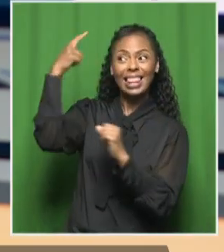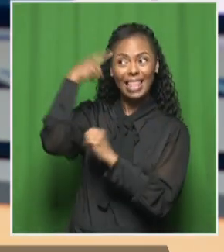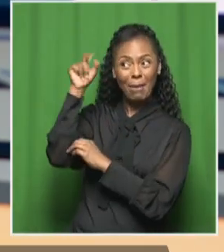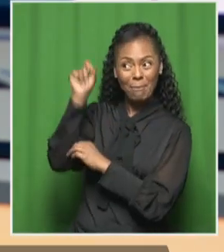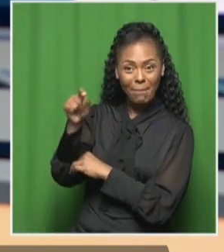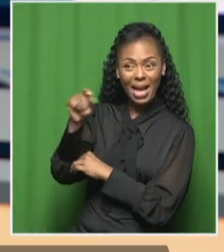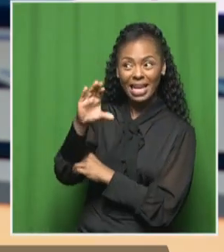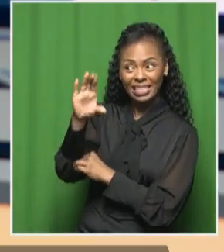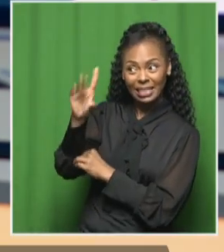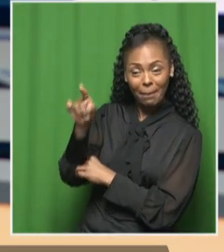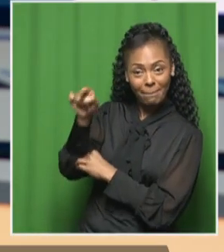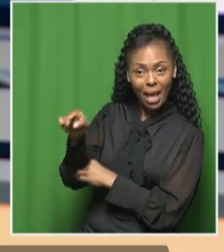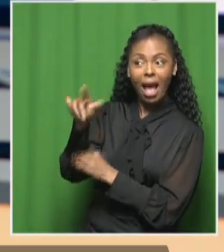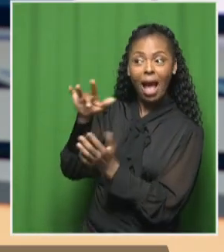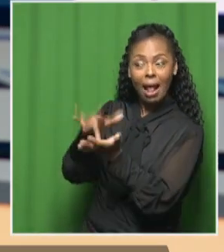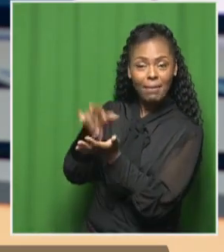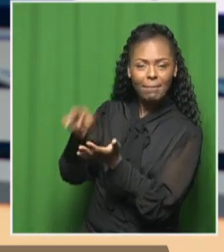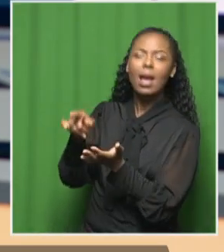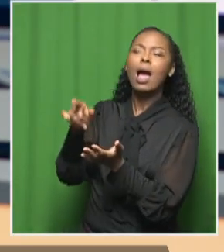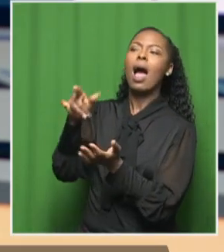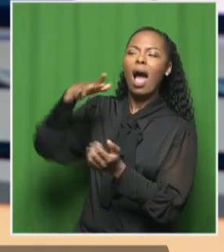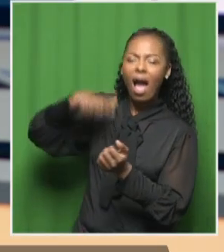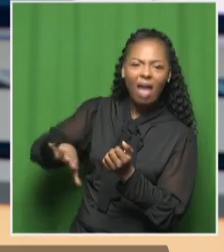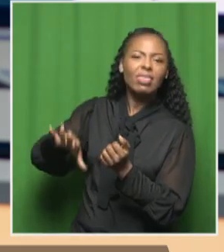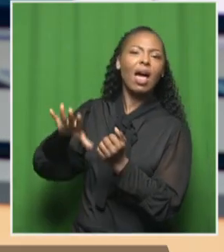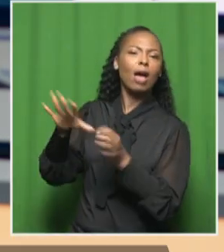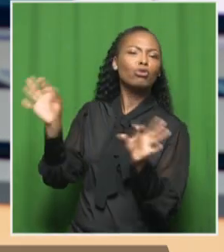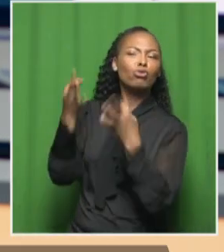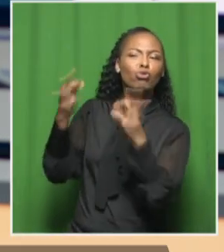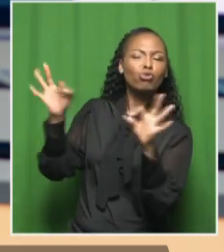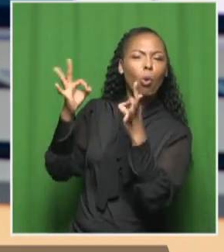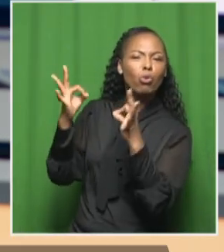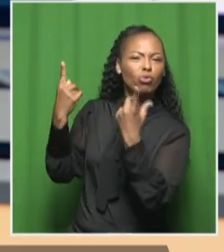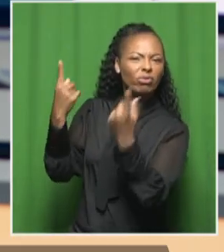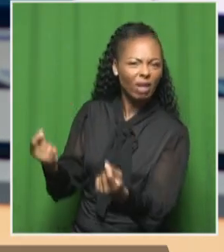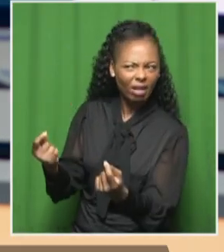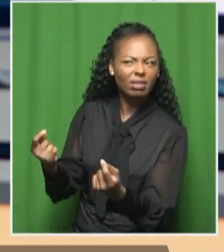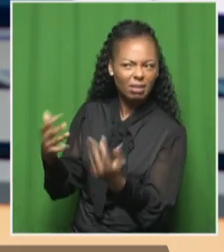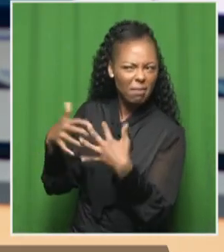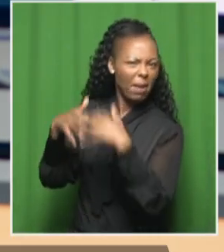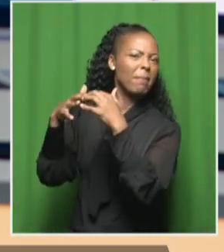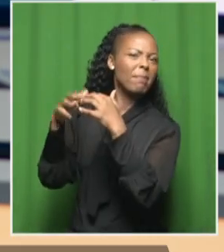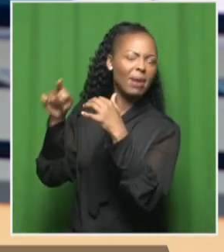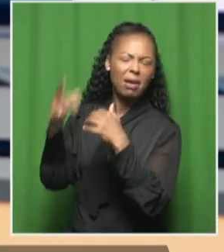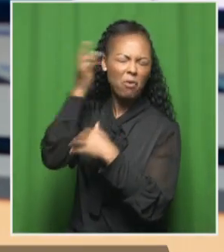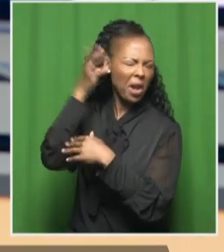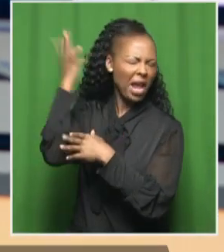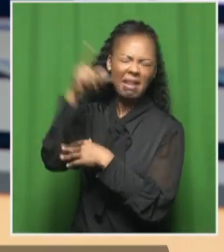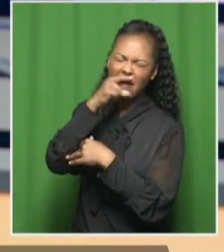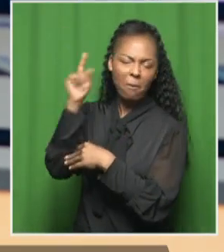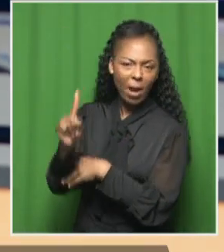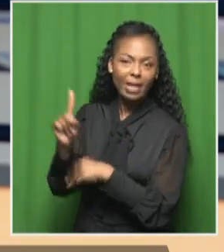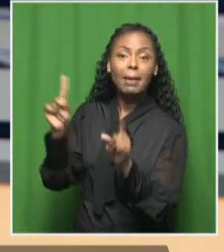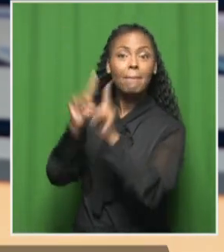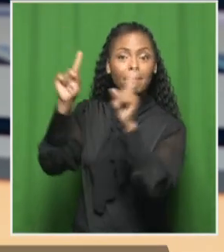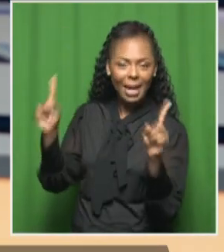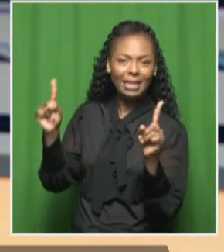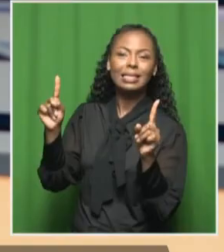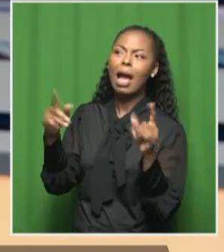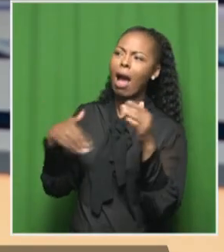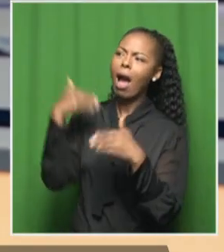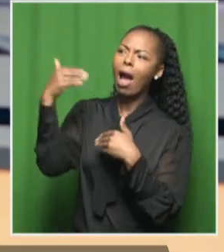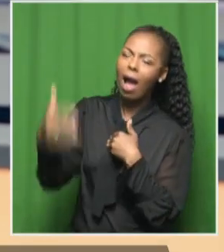album, there was another song that you did that I also liked, forget the name now. But from there,